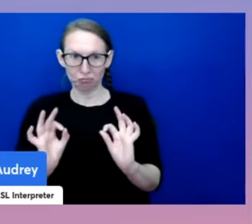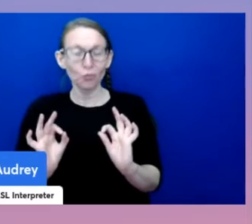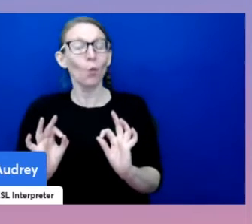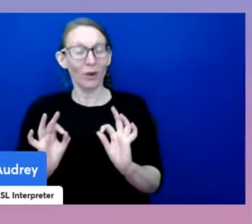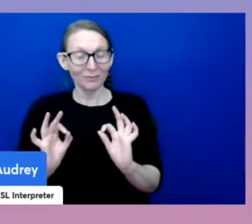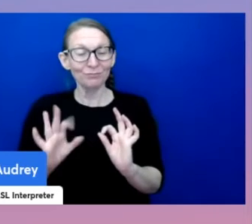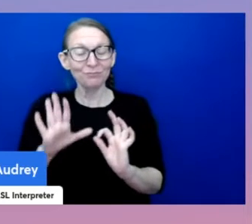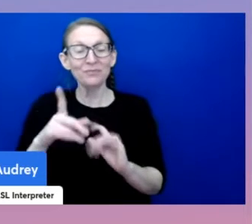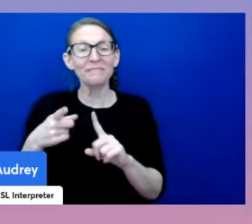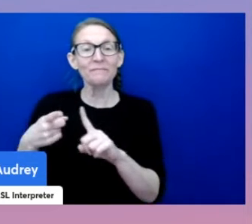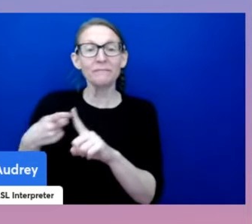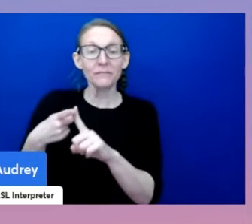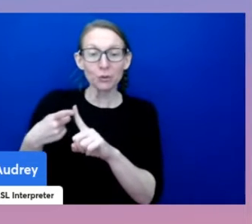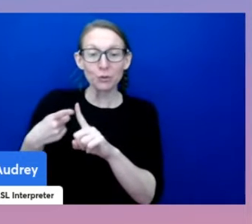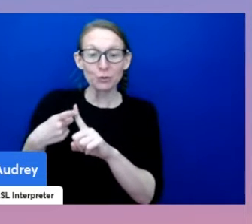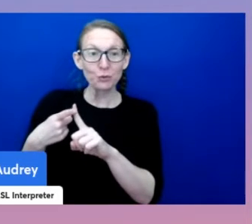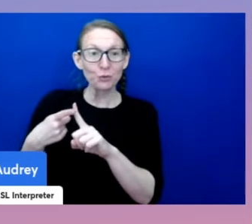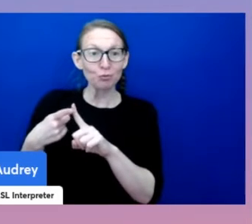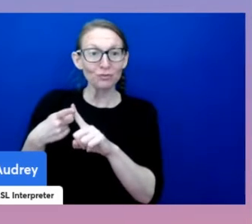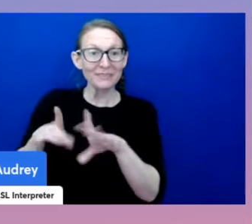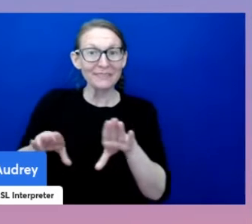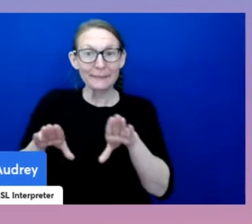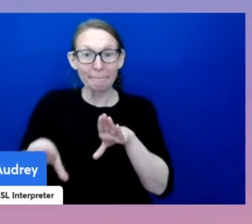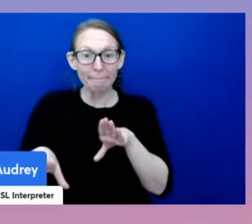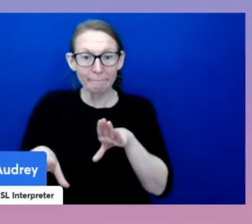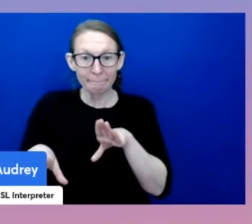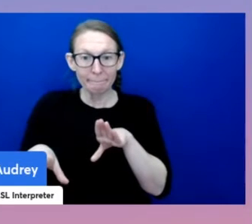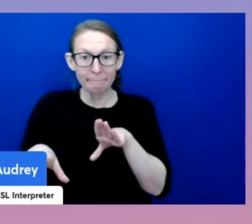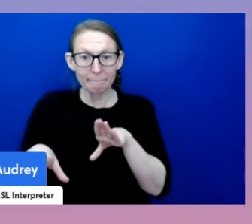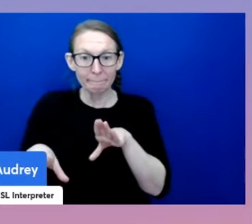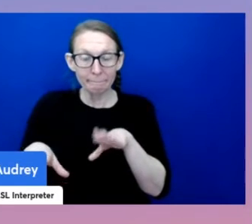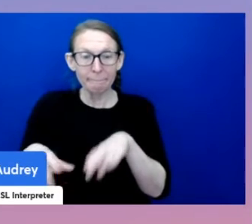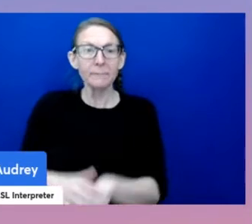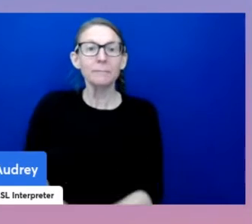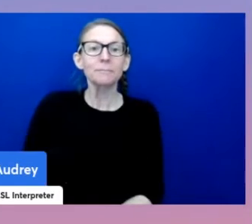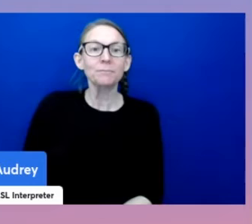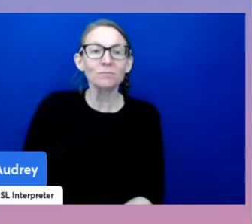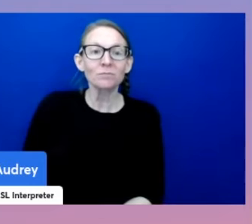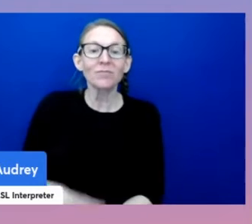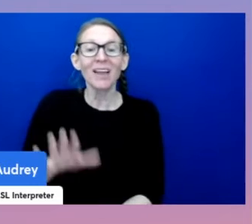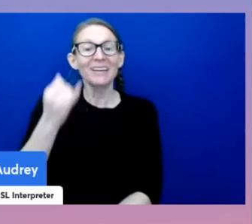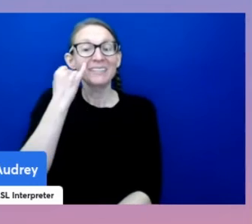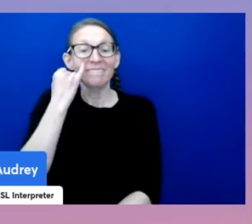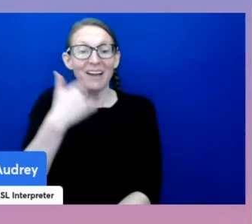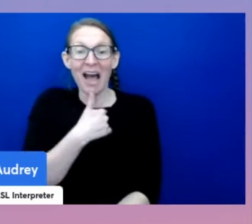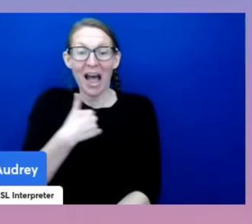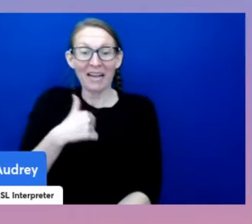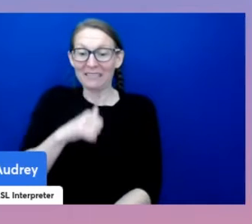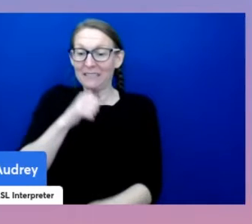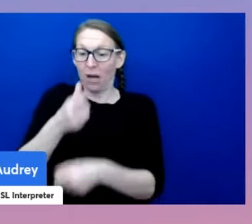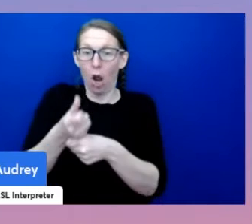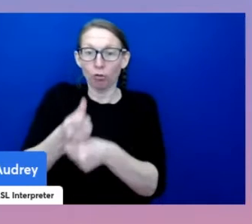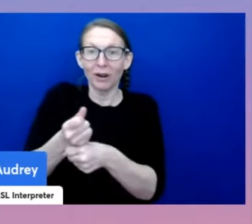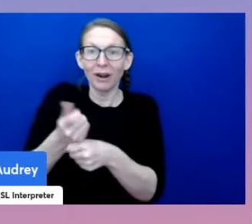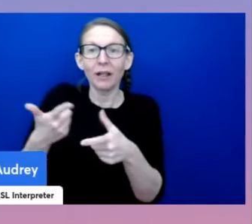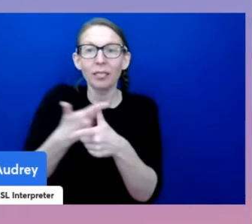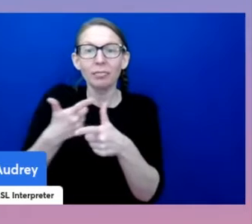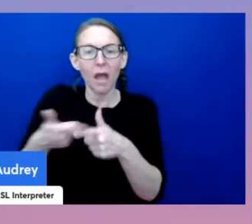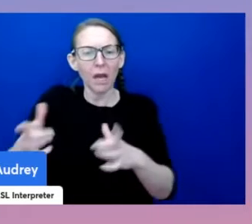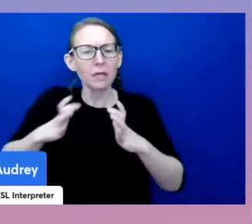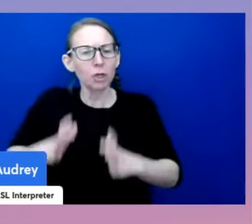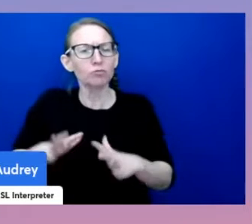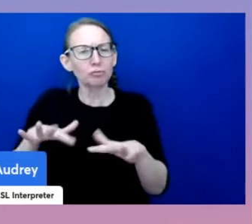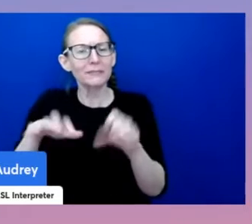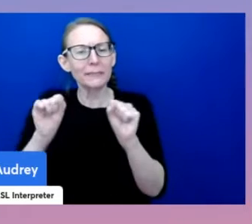step that actually I prepare, because if I not create the cluster, is take about